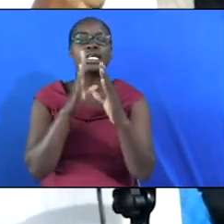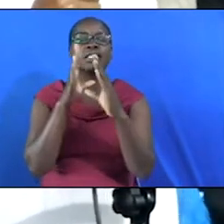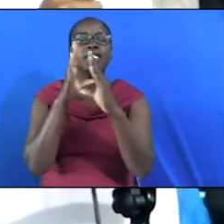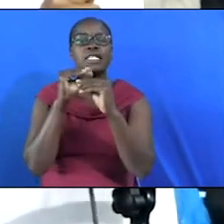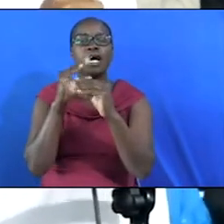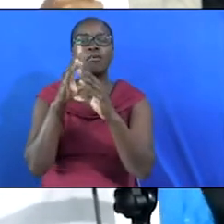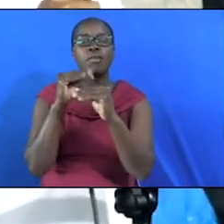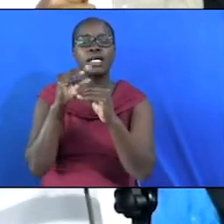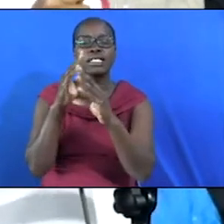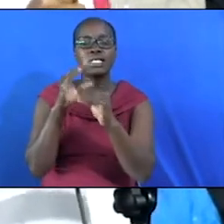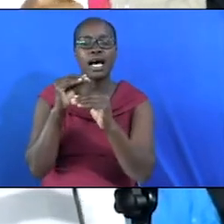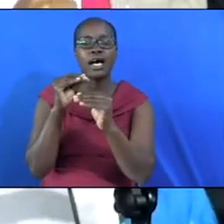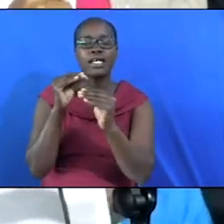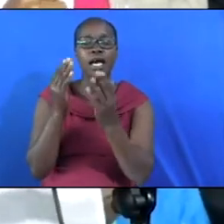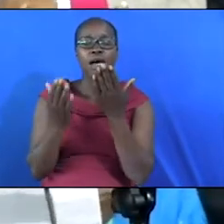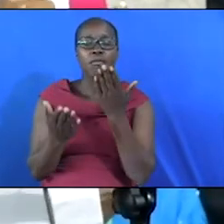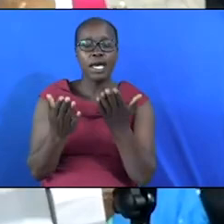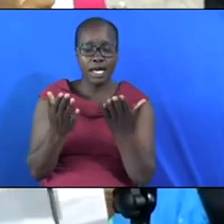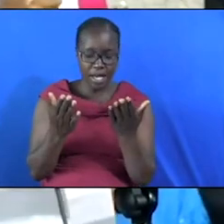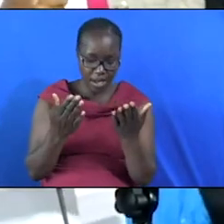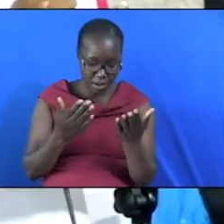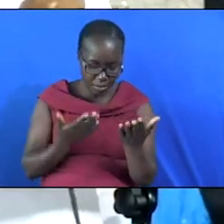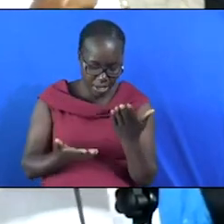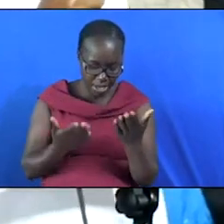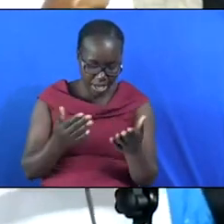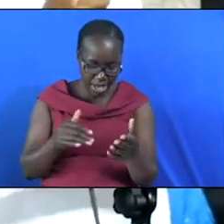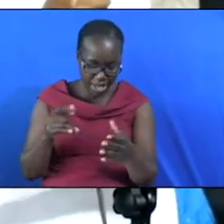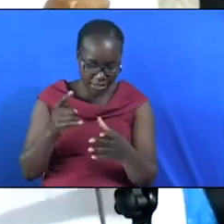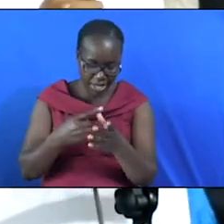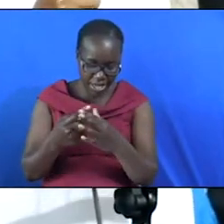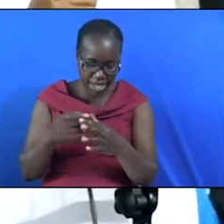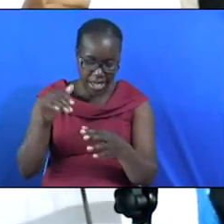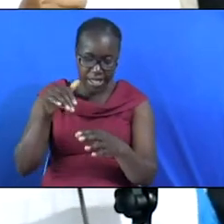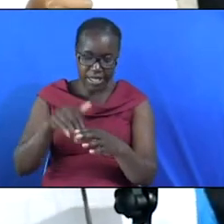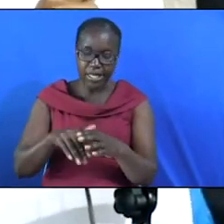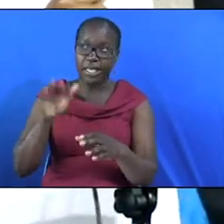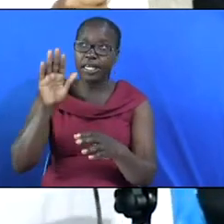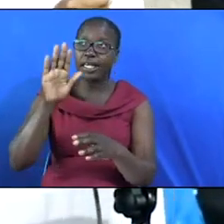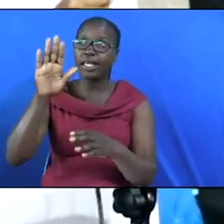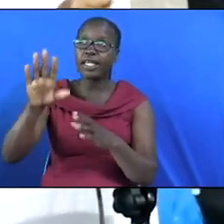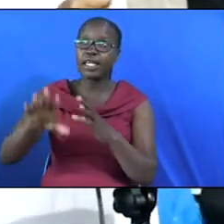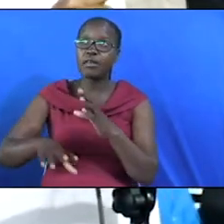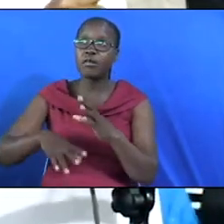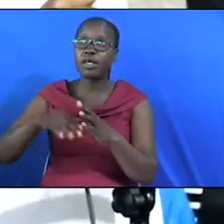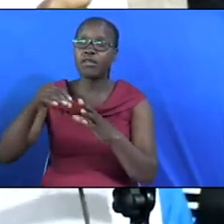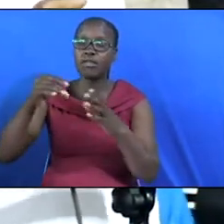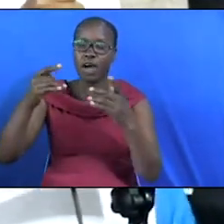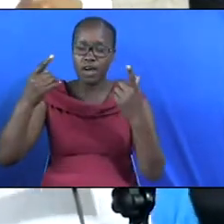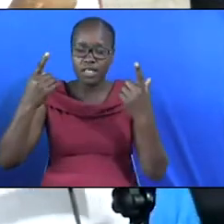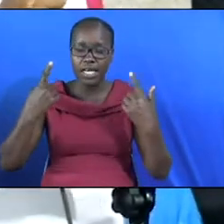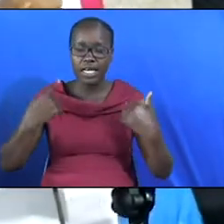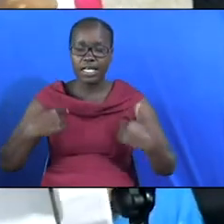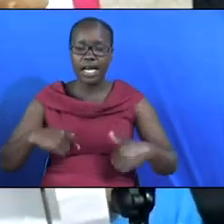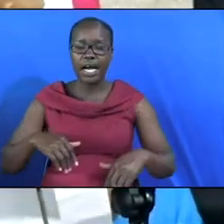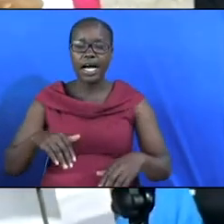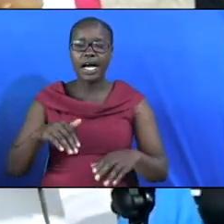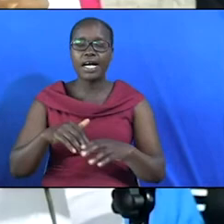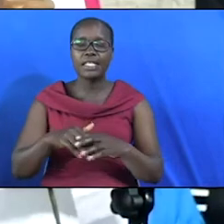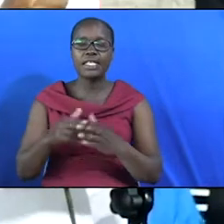come with trumpet sound, oh, may I then in him be